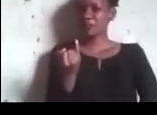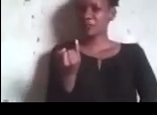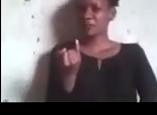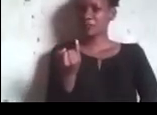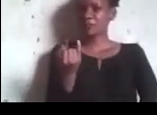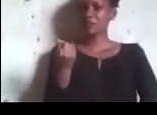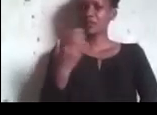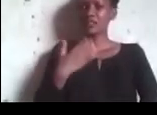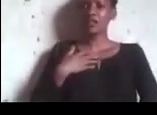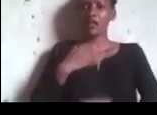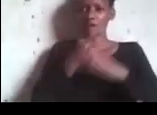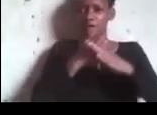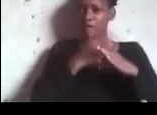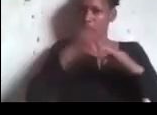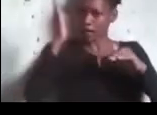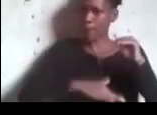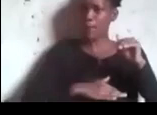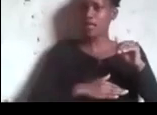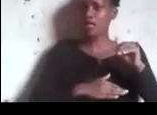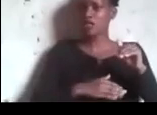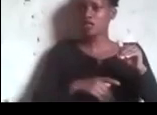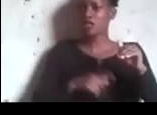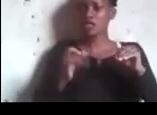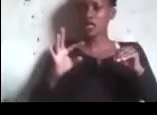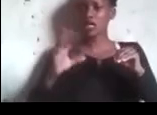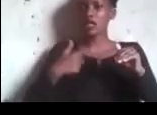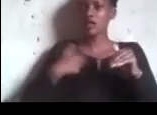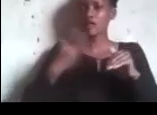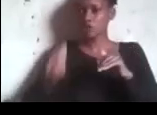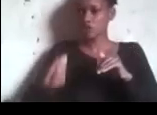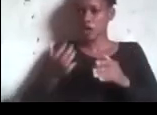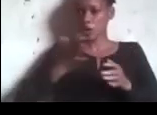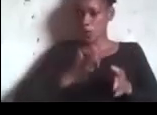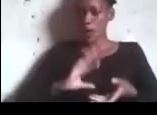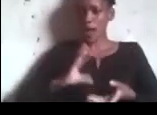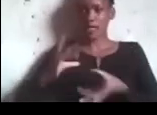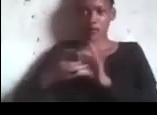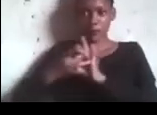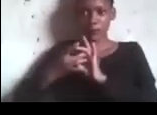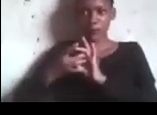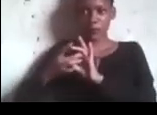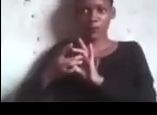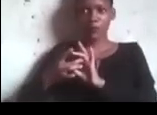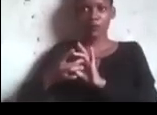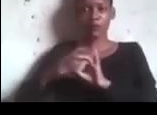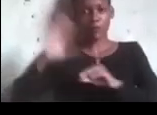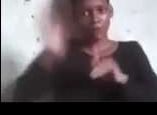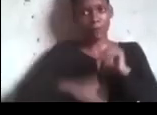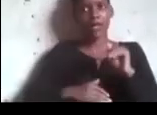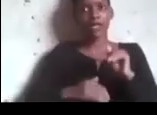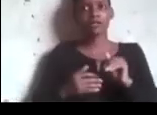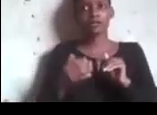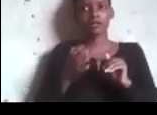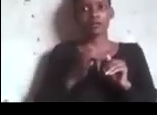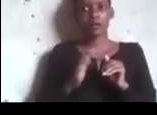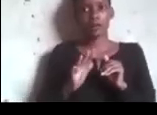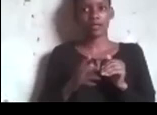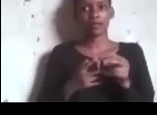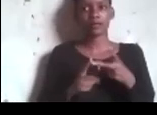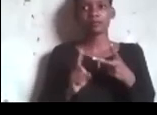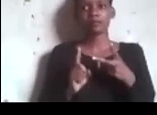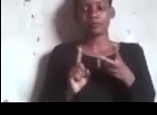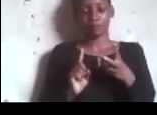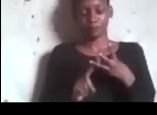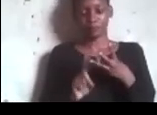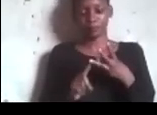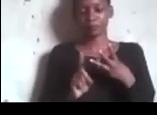punish father who wants to be involved in their children's lives. Also, another